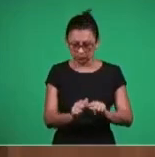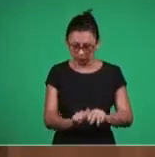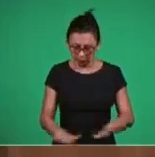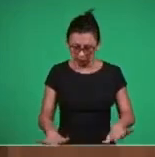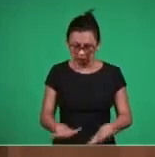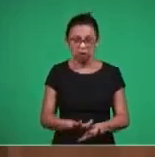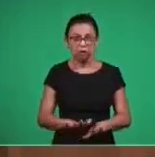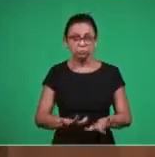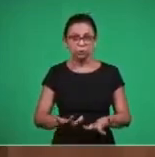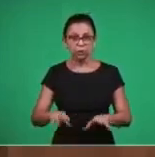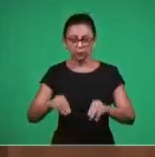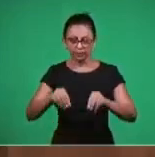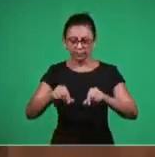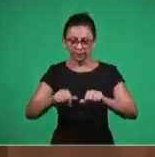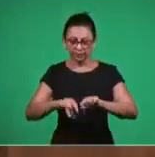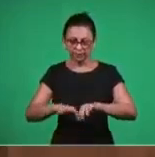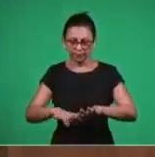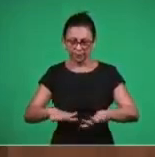the world, right?